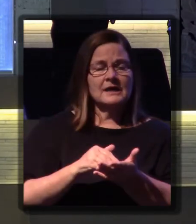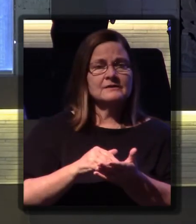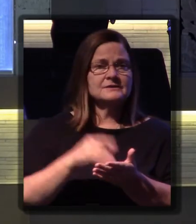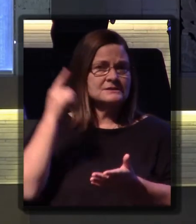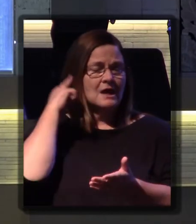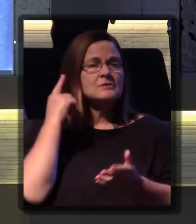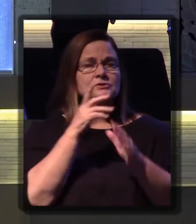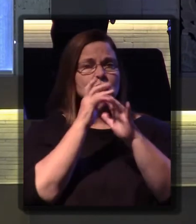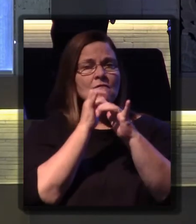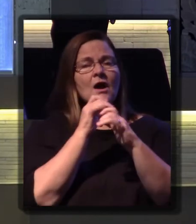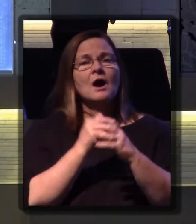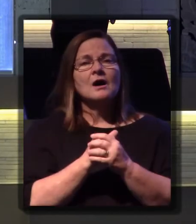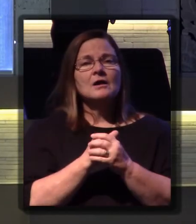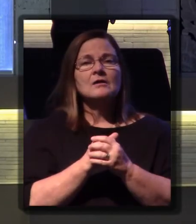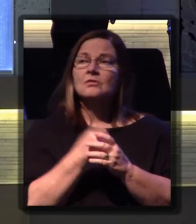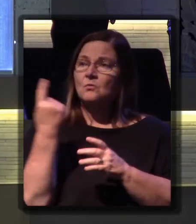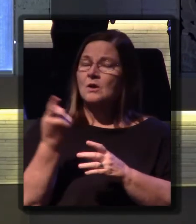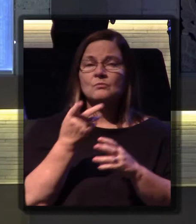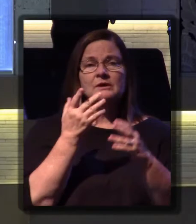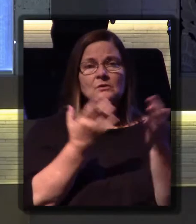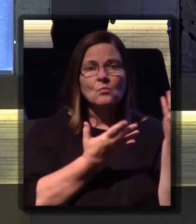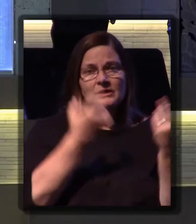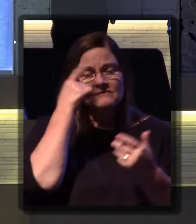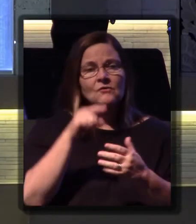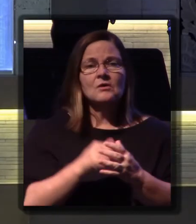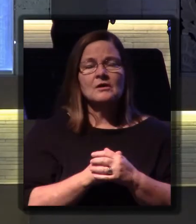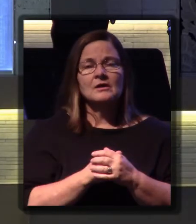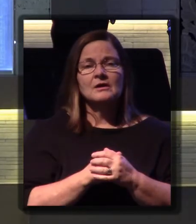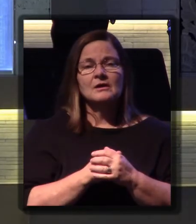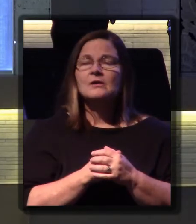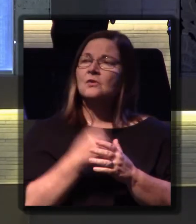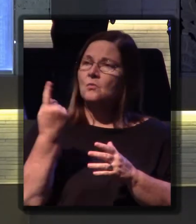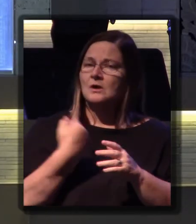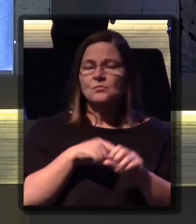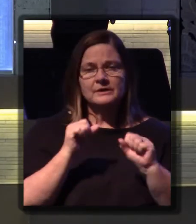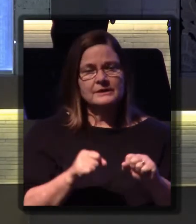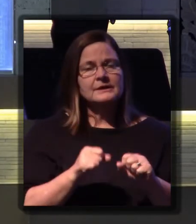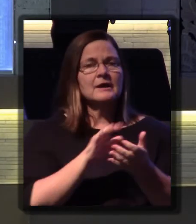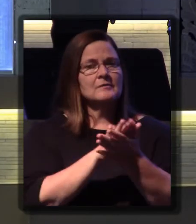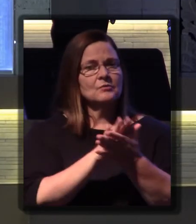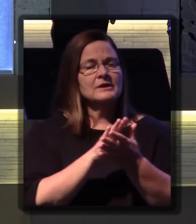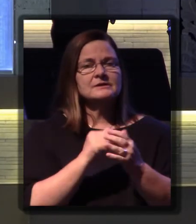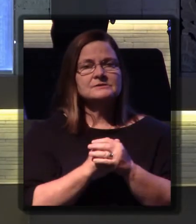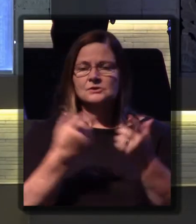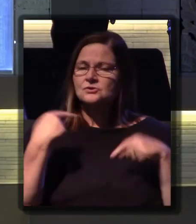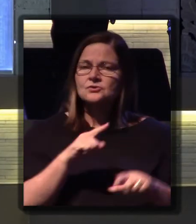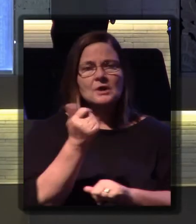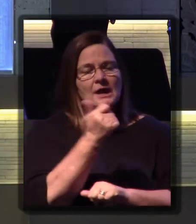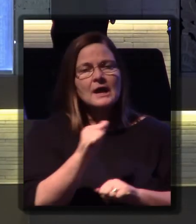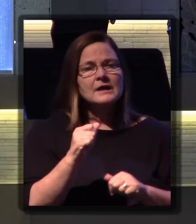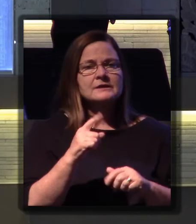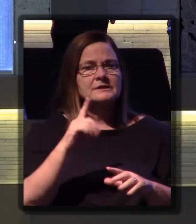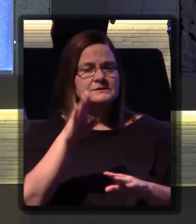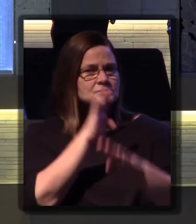death, and the one who is coming again at the sound of the shofar, the one for whom we wait,